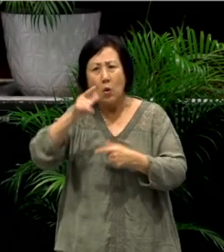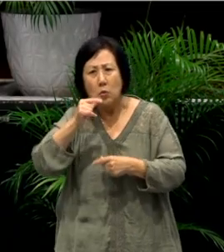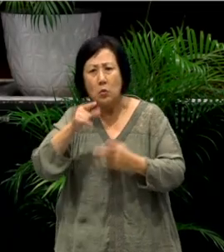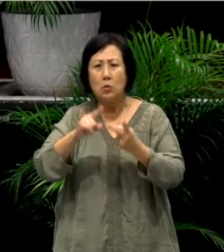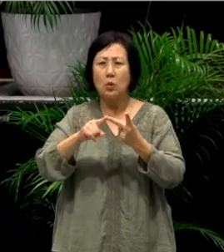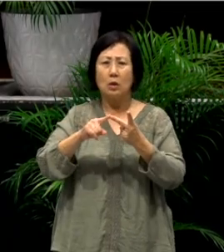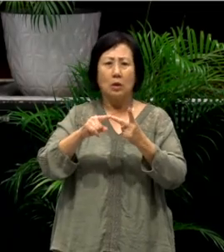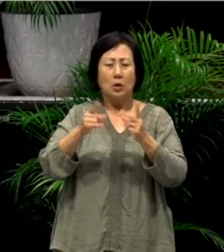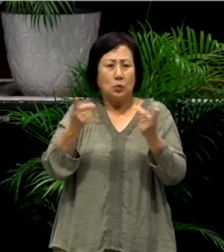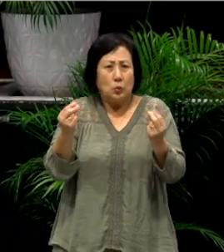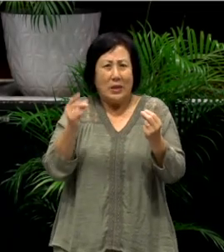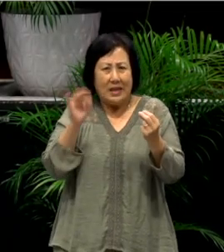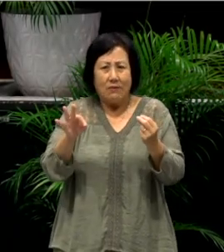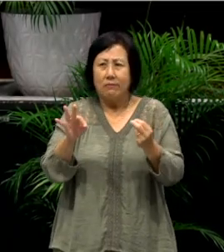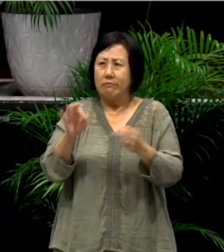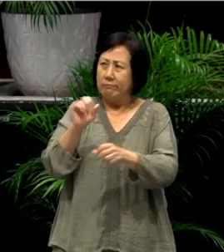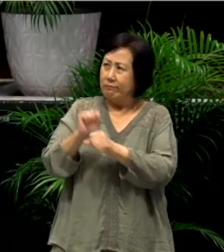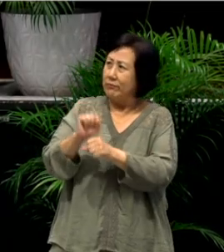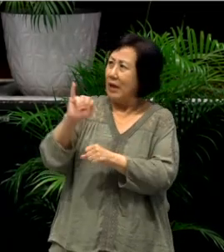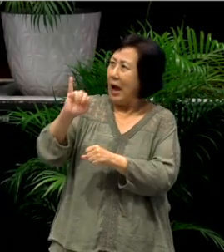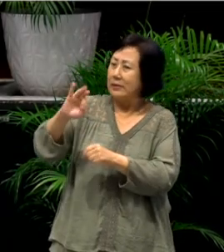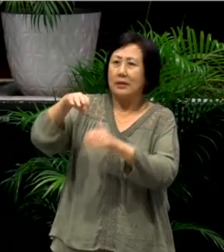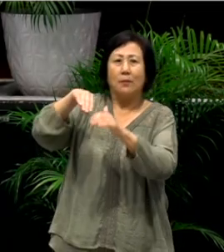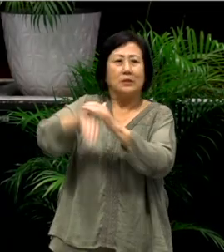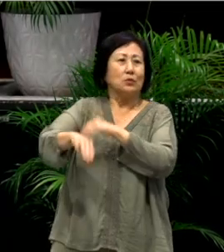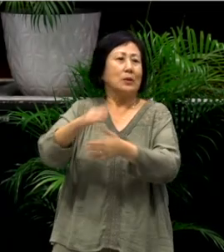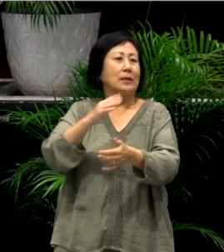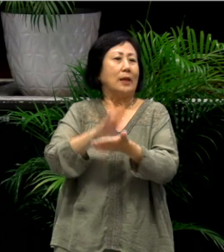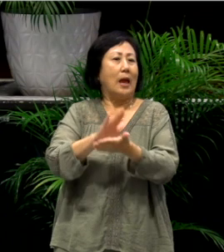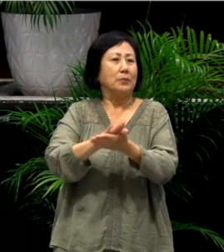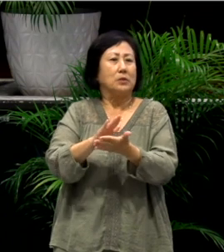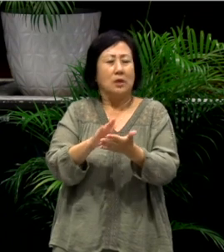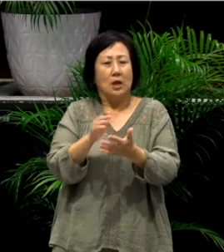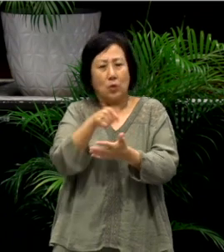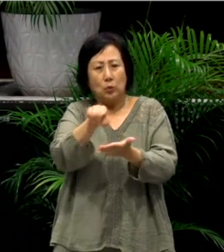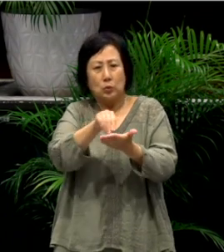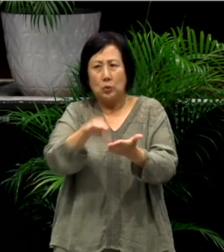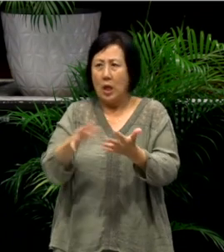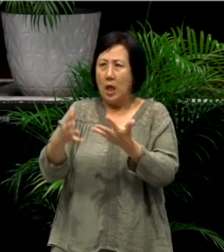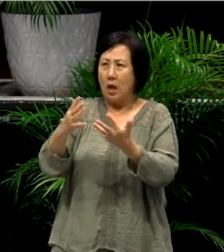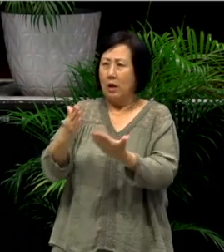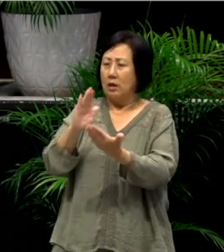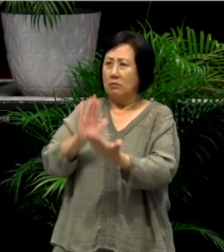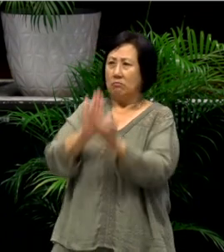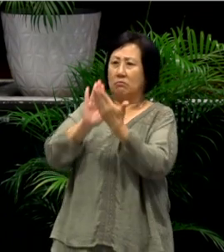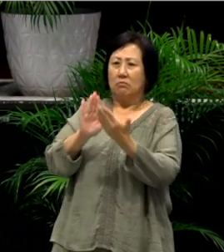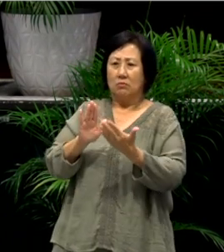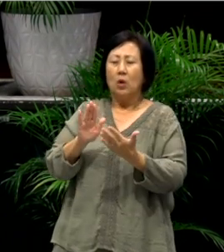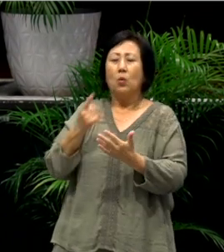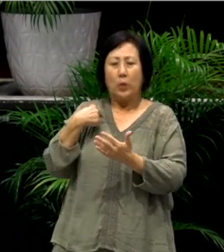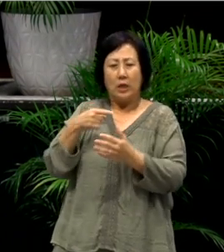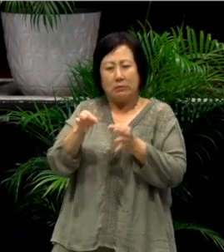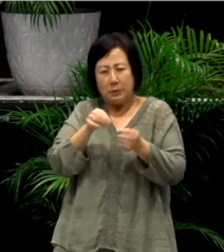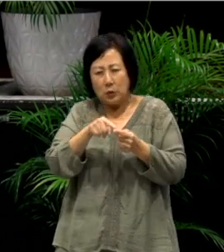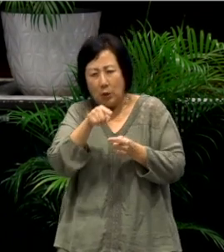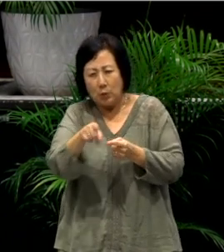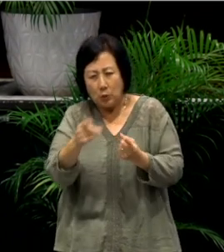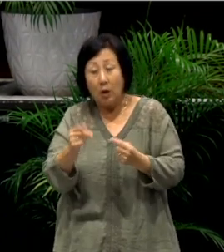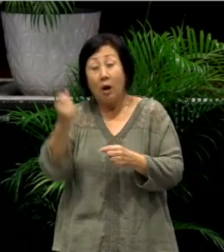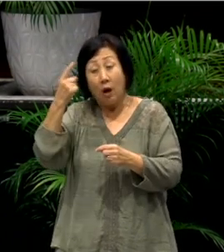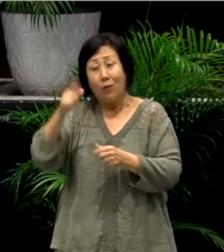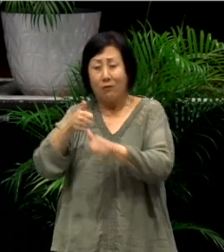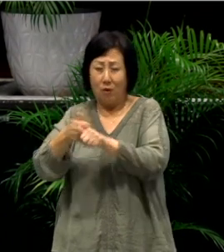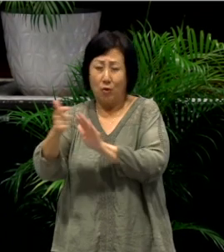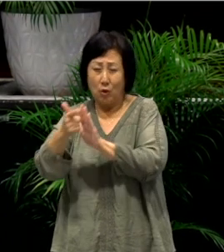to do if, in fact, there is an entry of ICE onto campus to ensure that we both follow the law, but also ensure